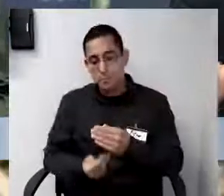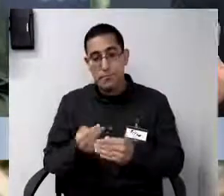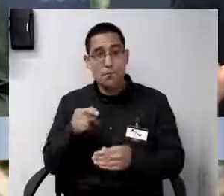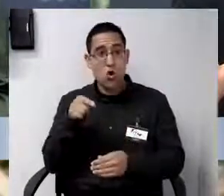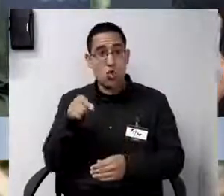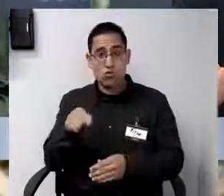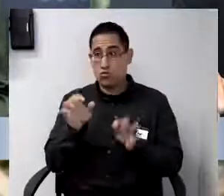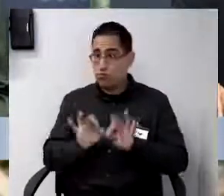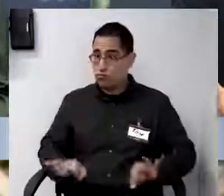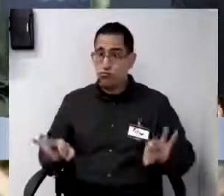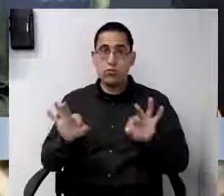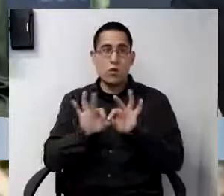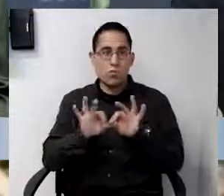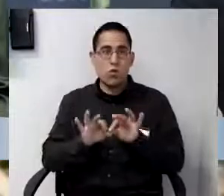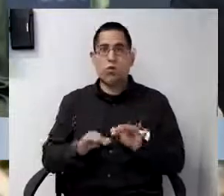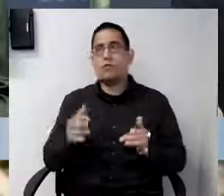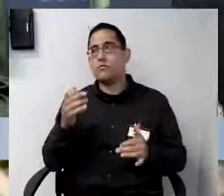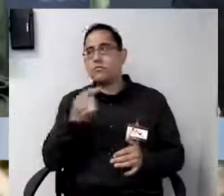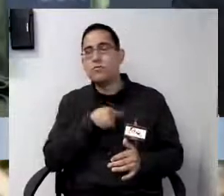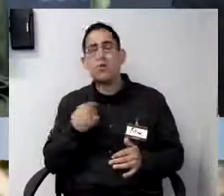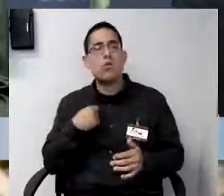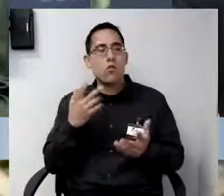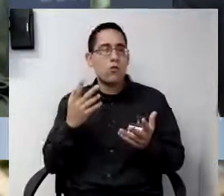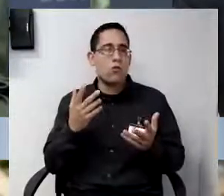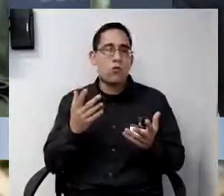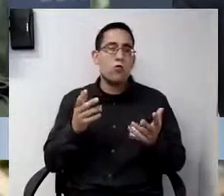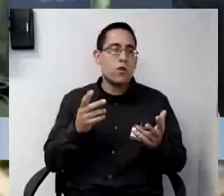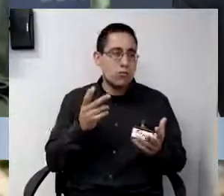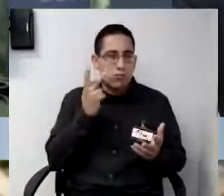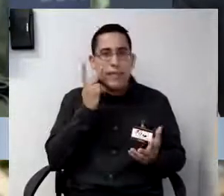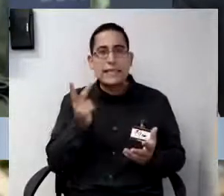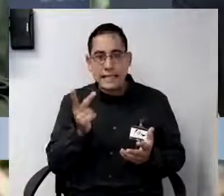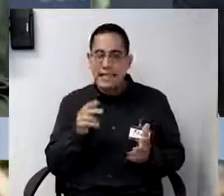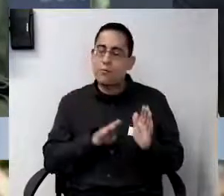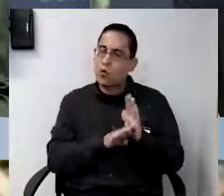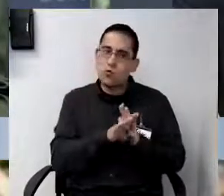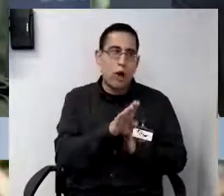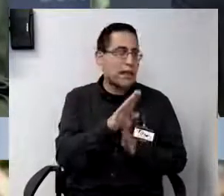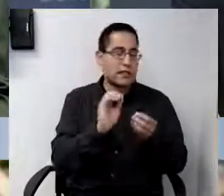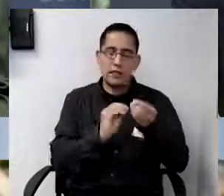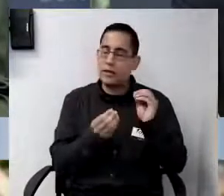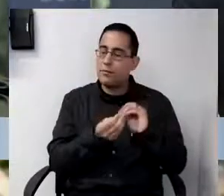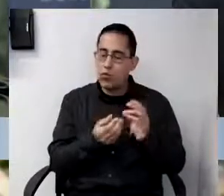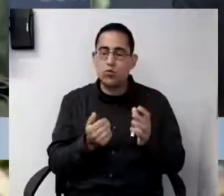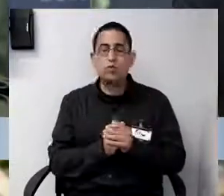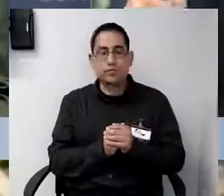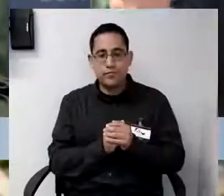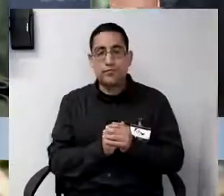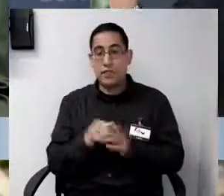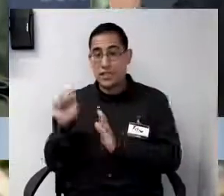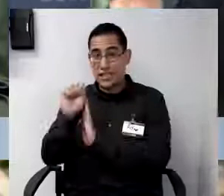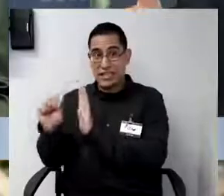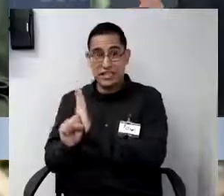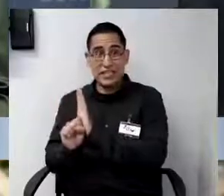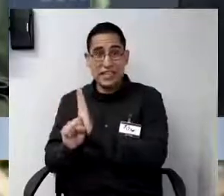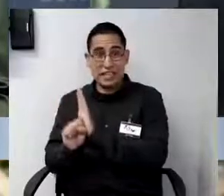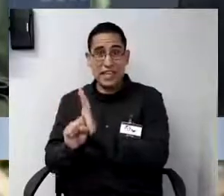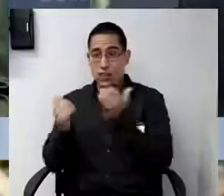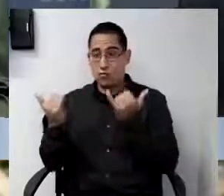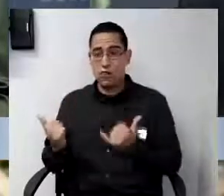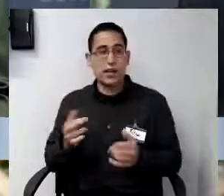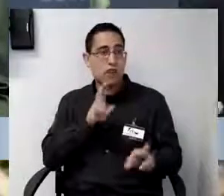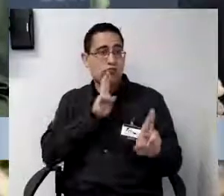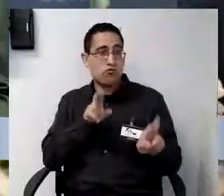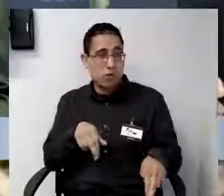are continuing to see them rise. The state right now is reporting that over this most recent